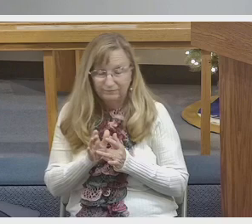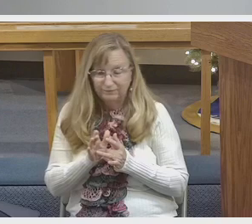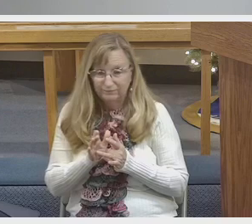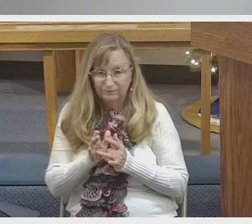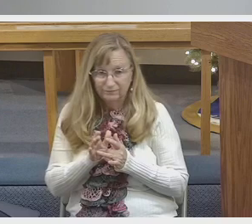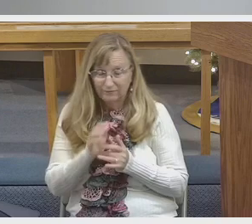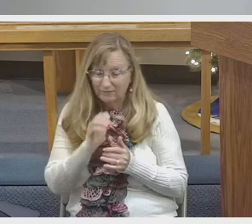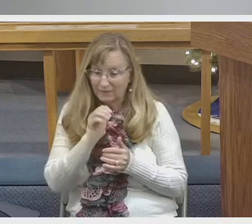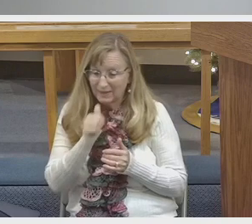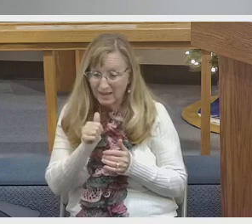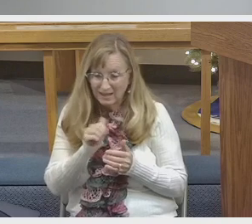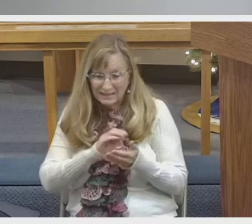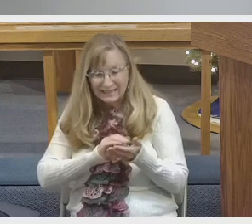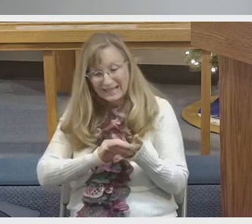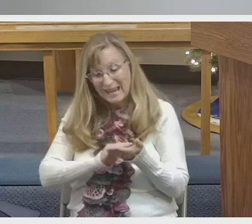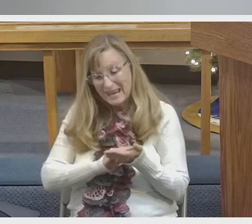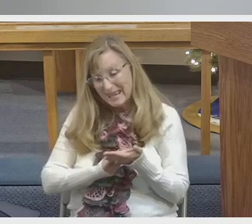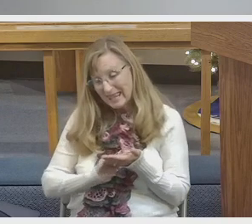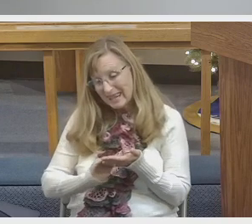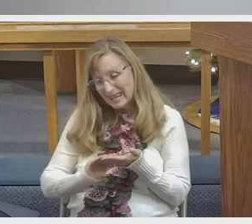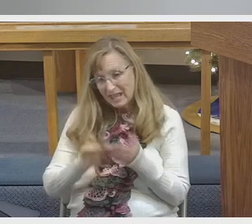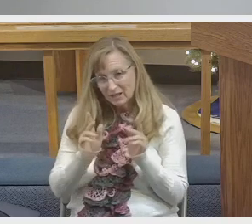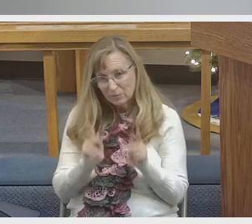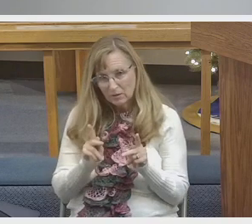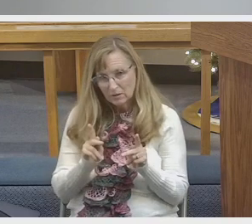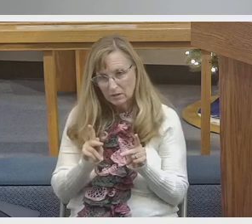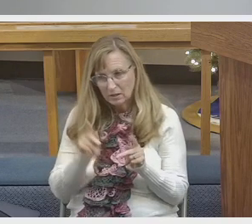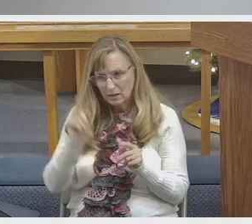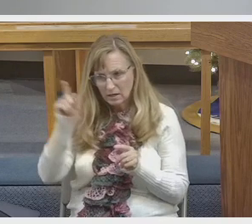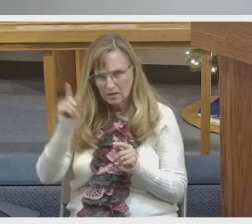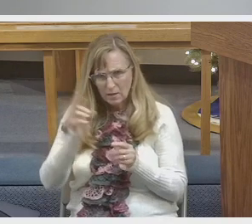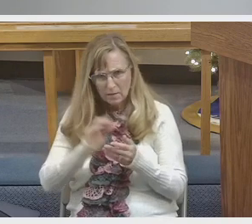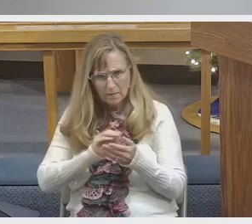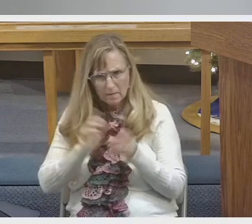a nice person. He's a person who divides,